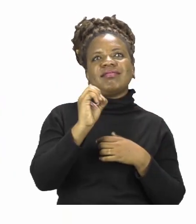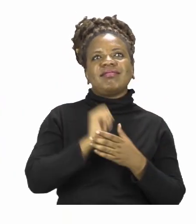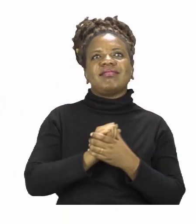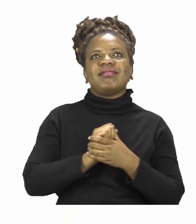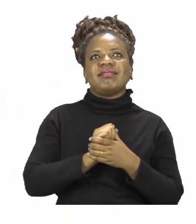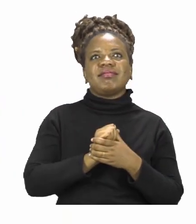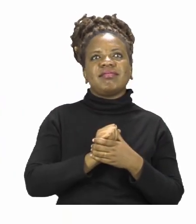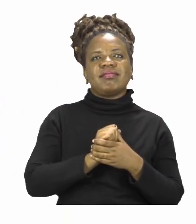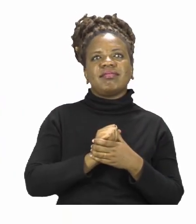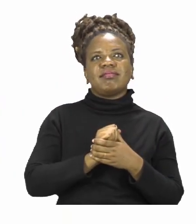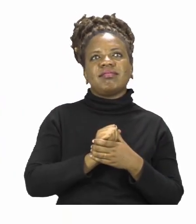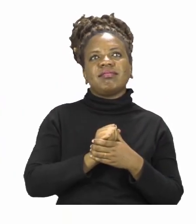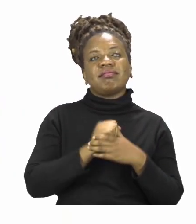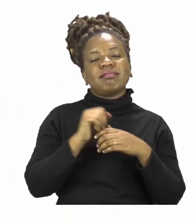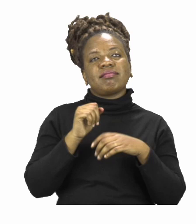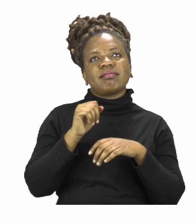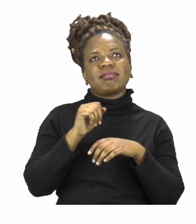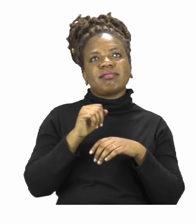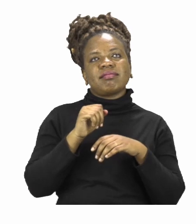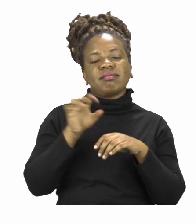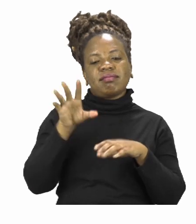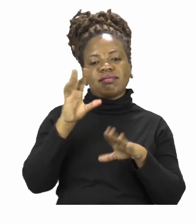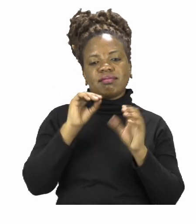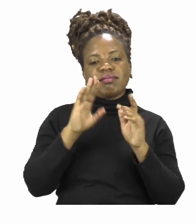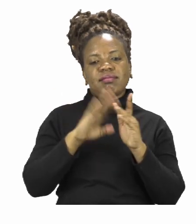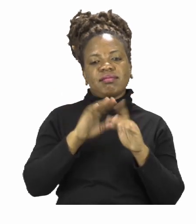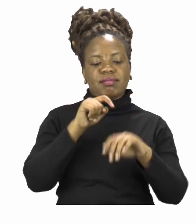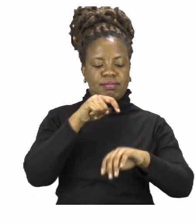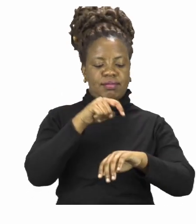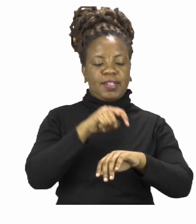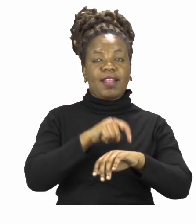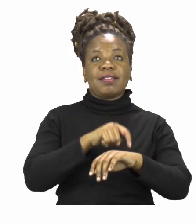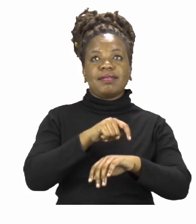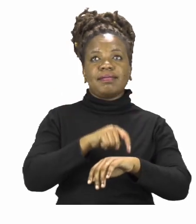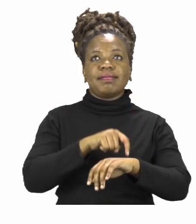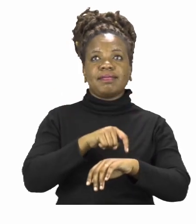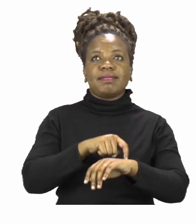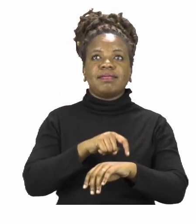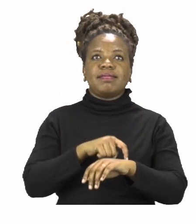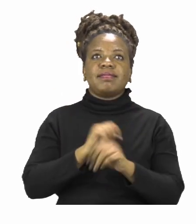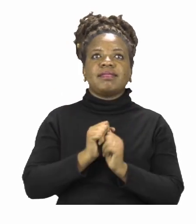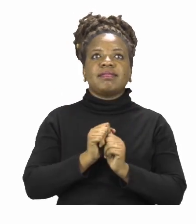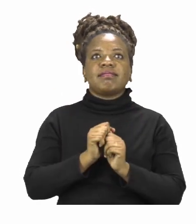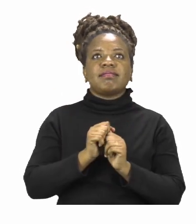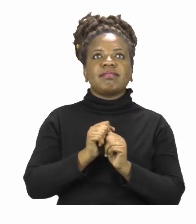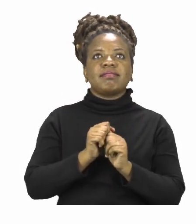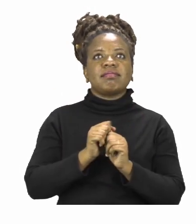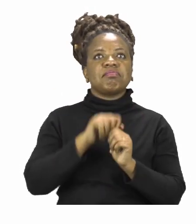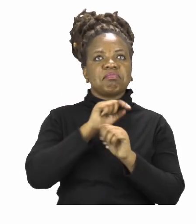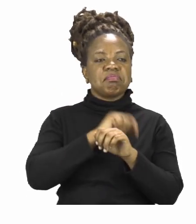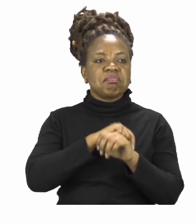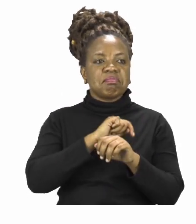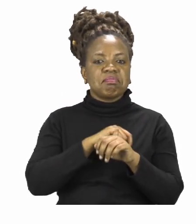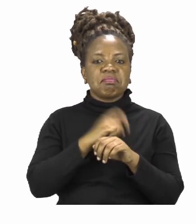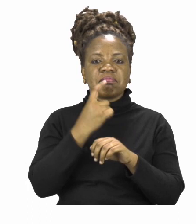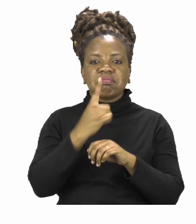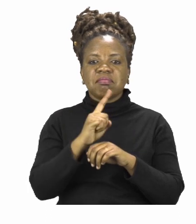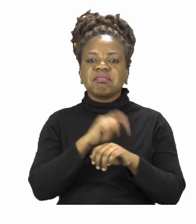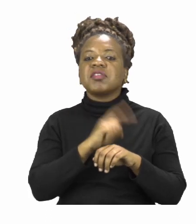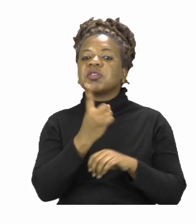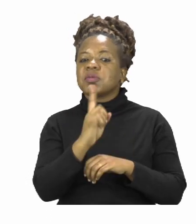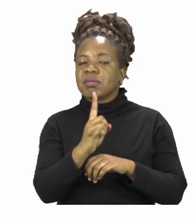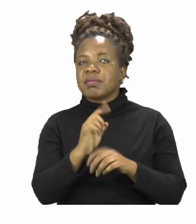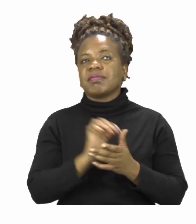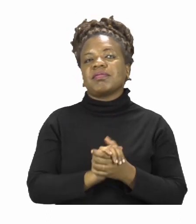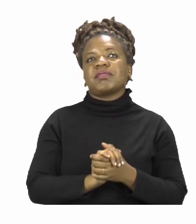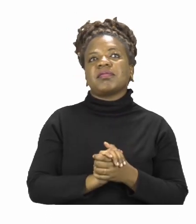be doing time. And how we're going to be doing time is by telling what time it is. Now, as you can see, we